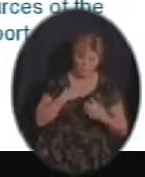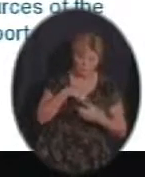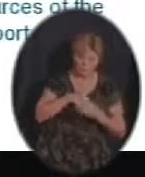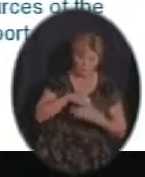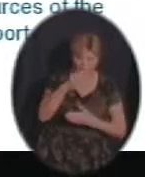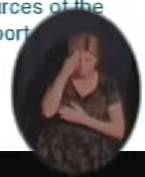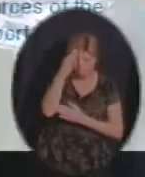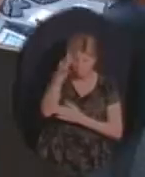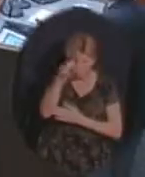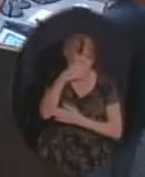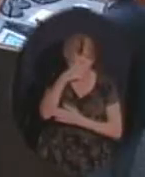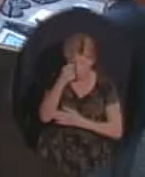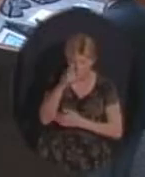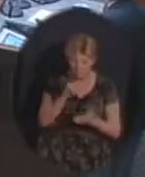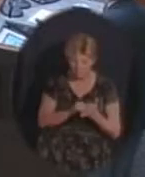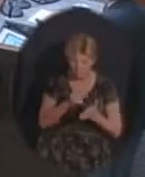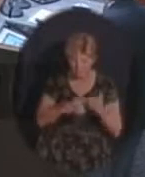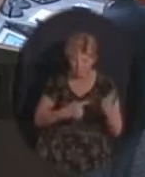answer for you?